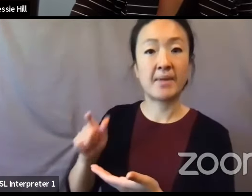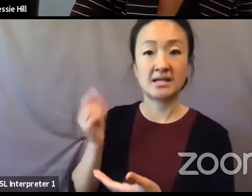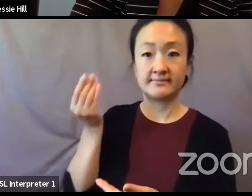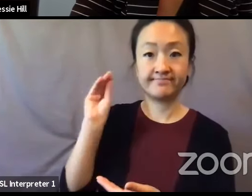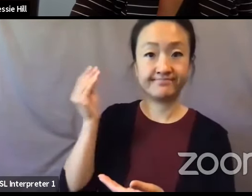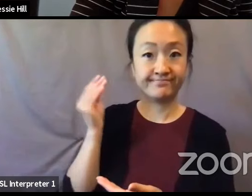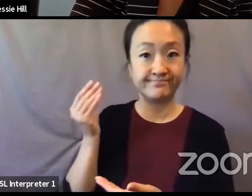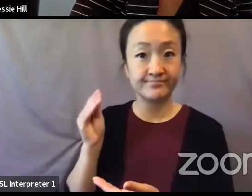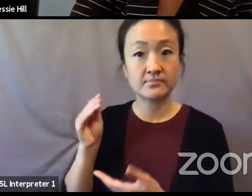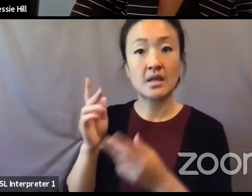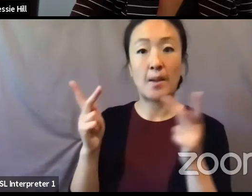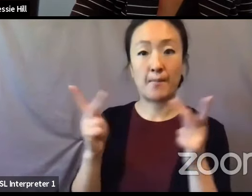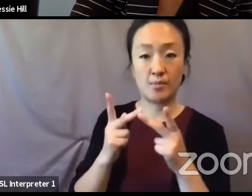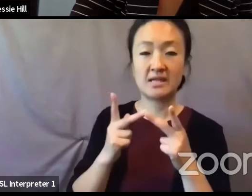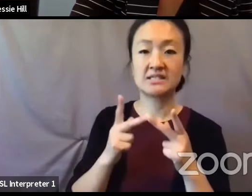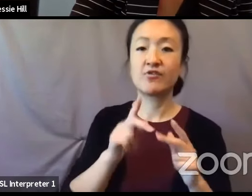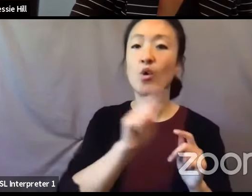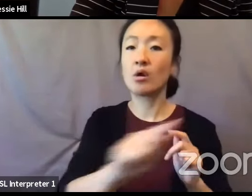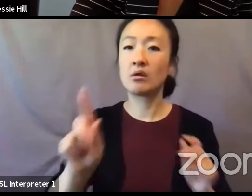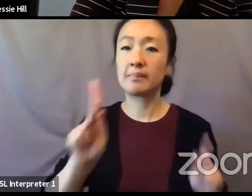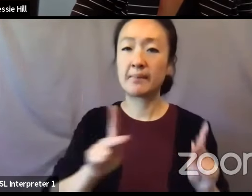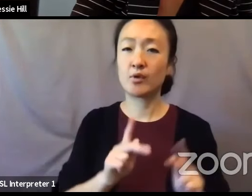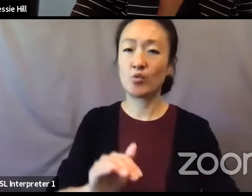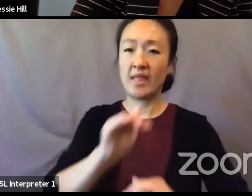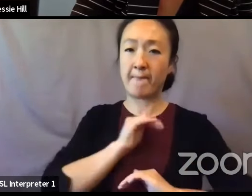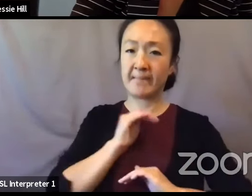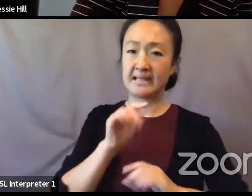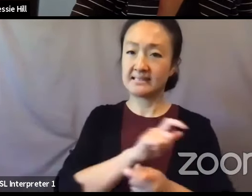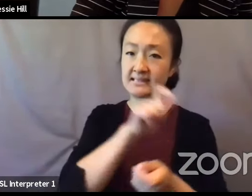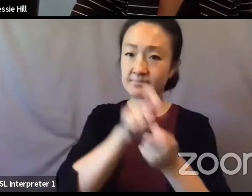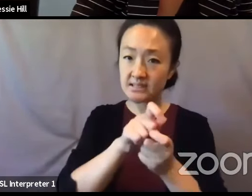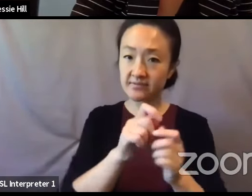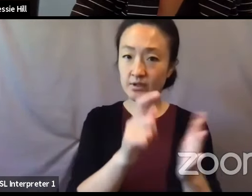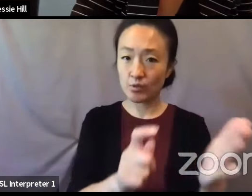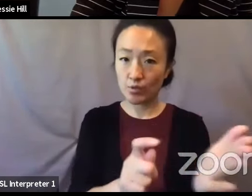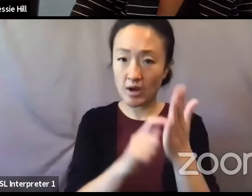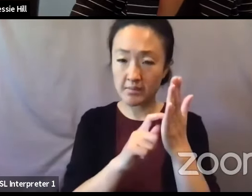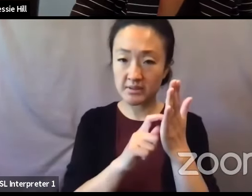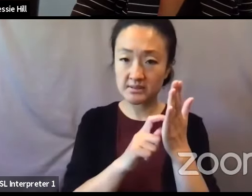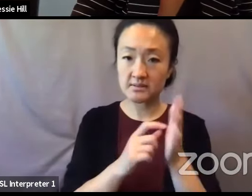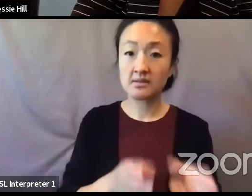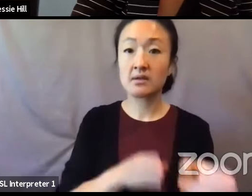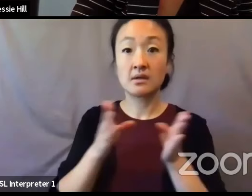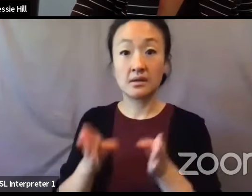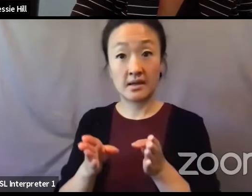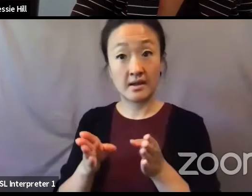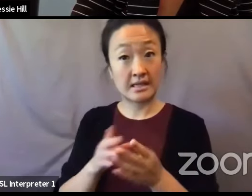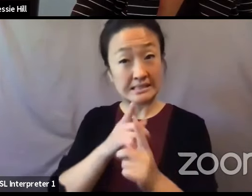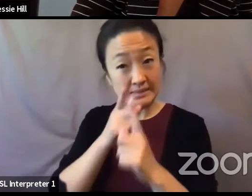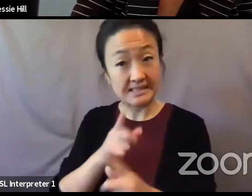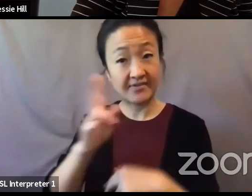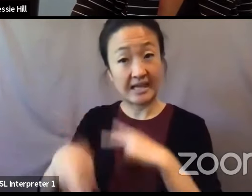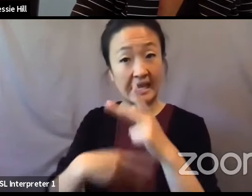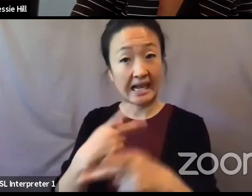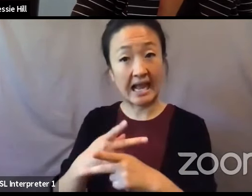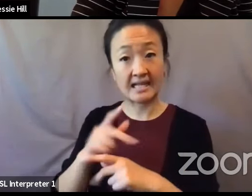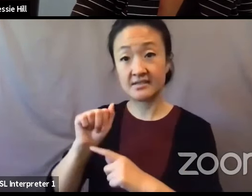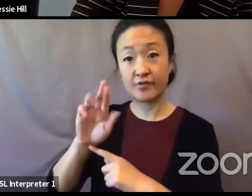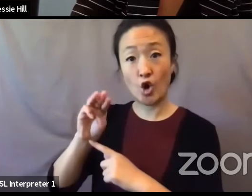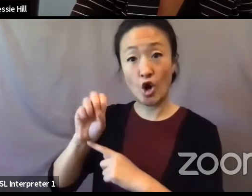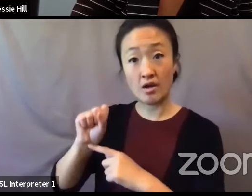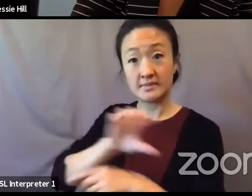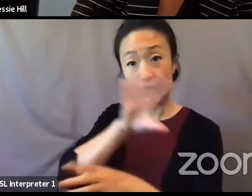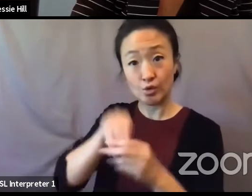individuals that meet certain requirements, nor do we have much in the way of what sorts of arms are encompassed by those